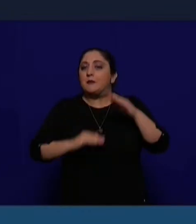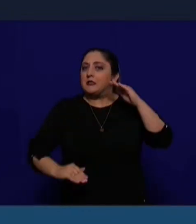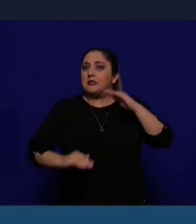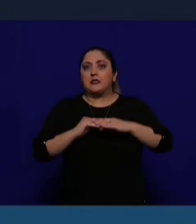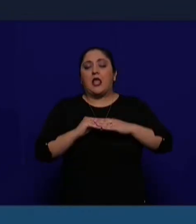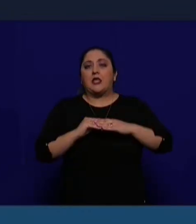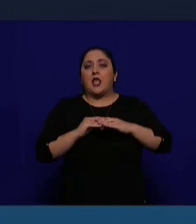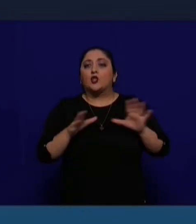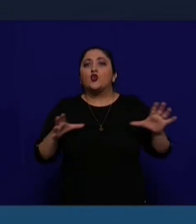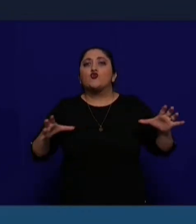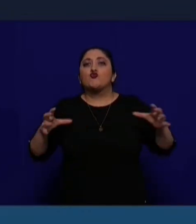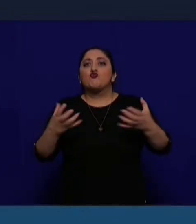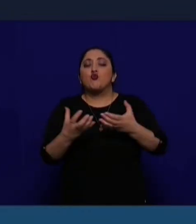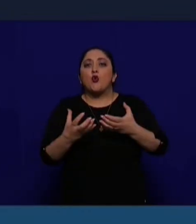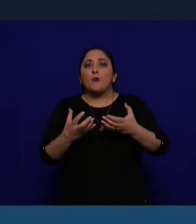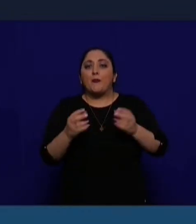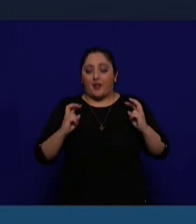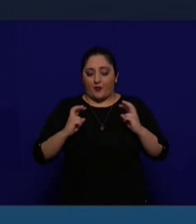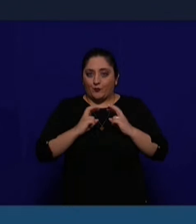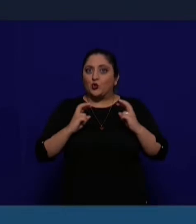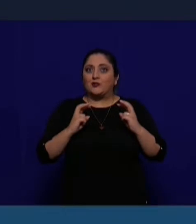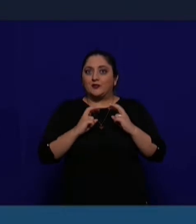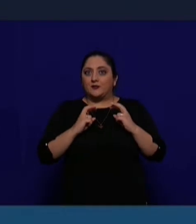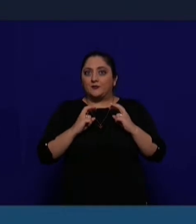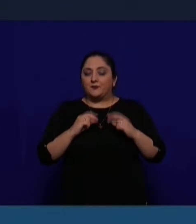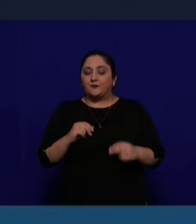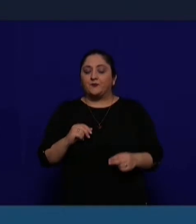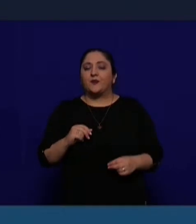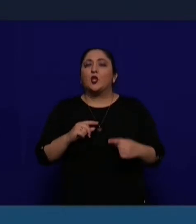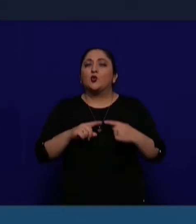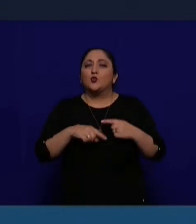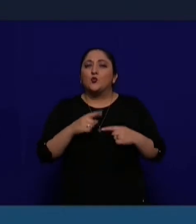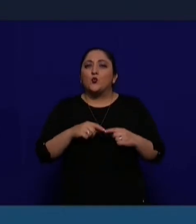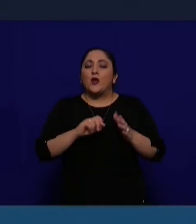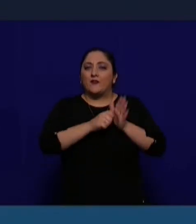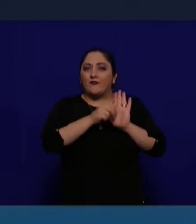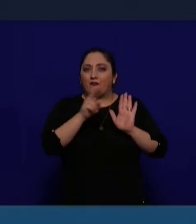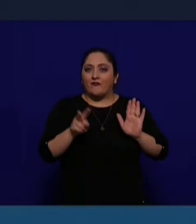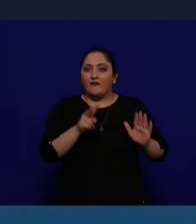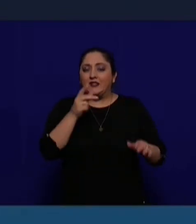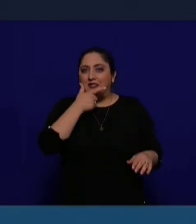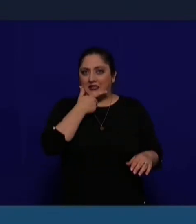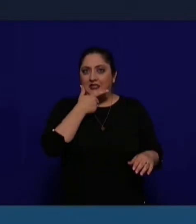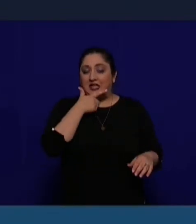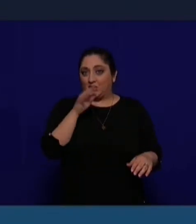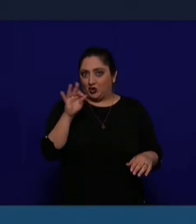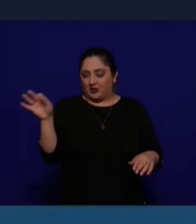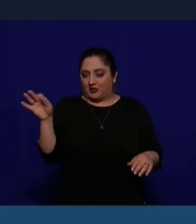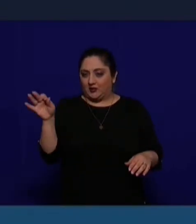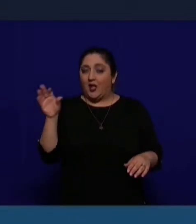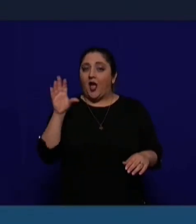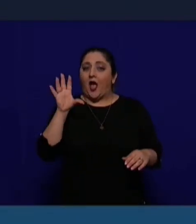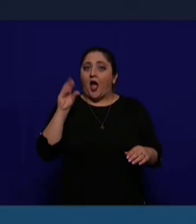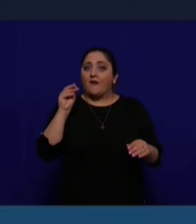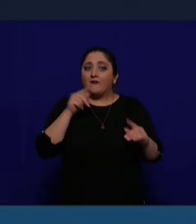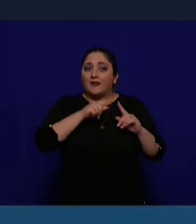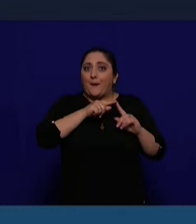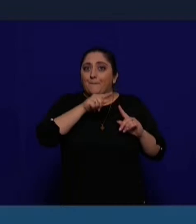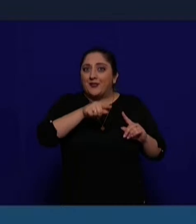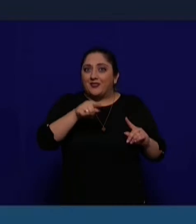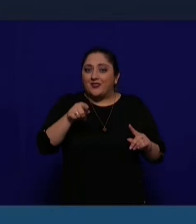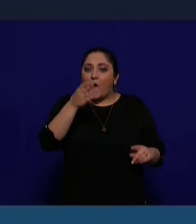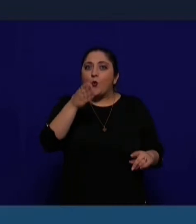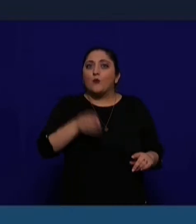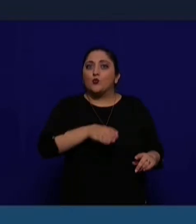tal-massa. Mistoqsija oħra hija dwar il-varjant. Min dawk li qed imutu bil-COVID-19, minn meta ġie